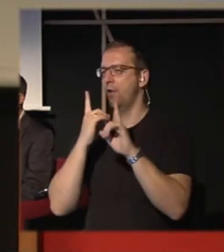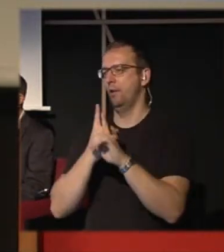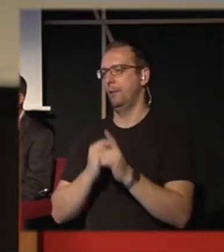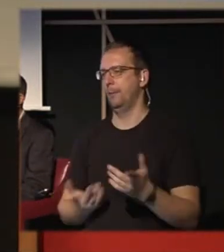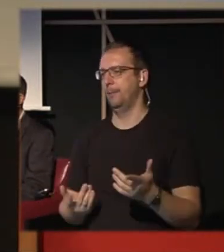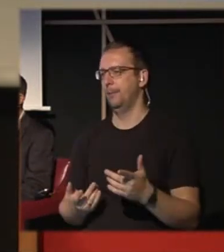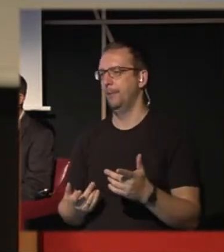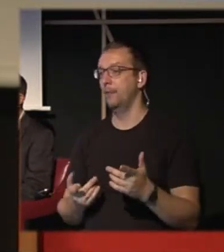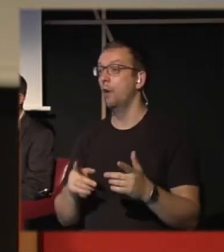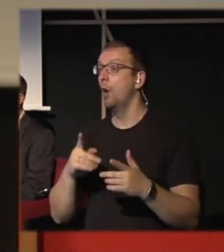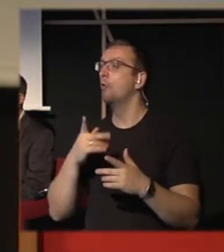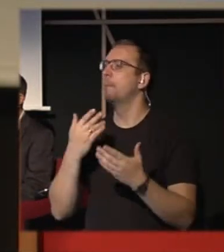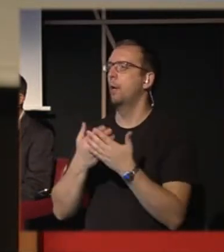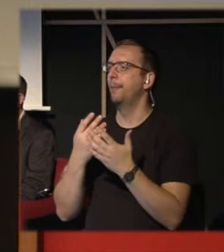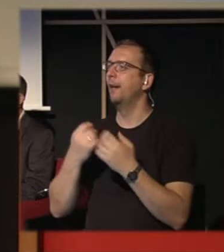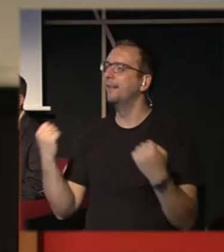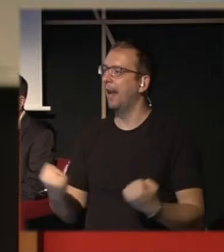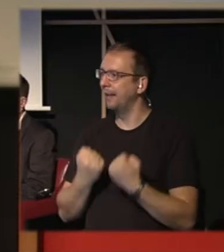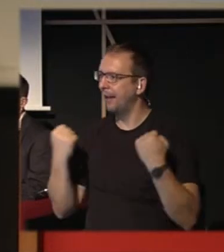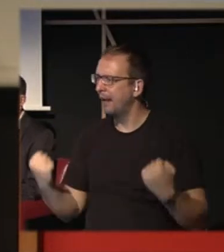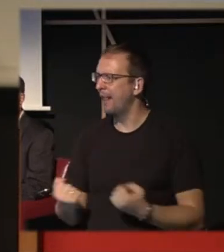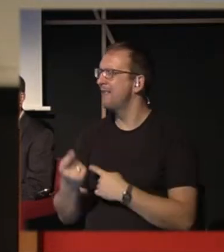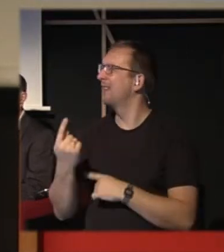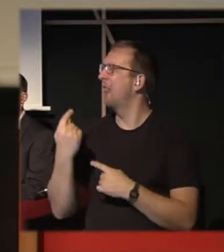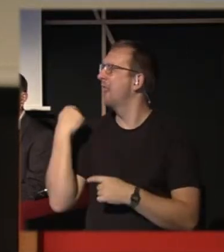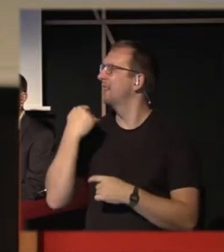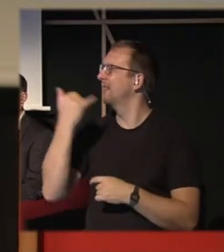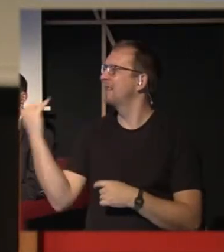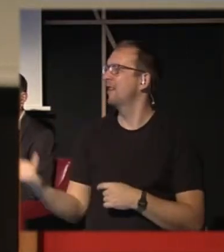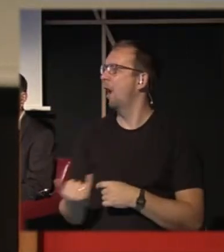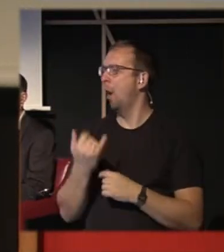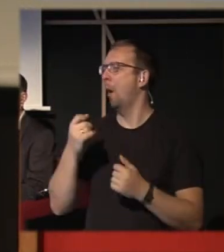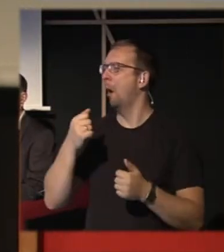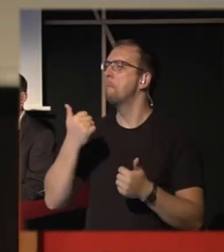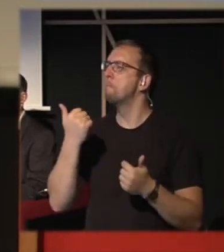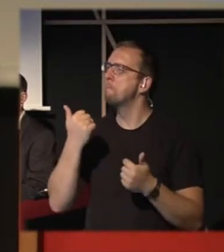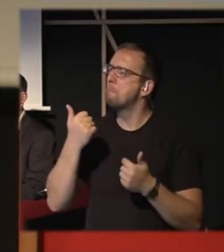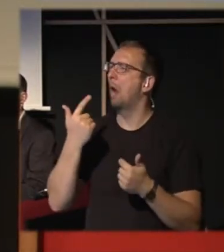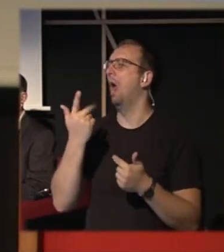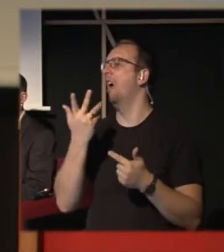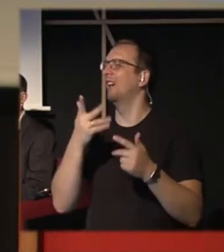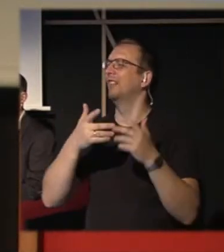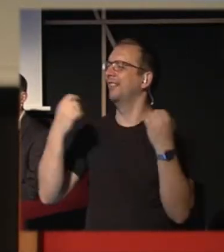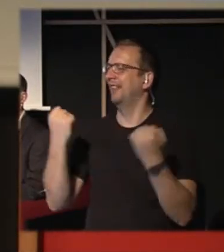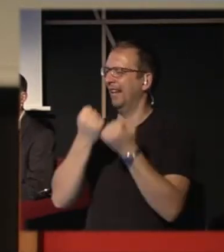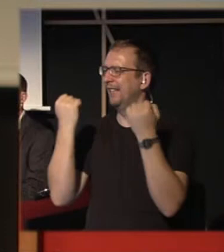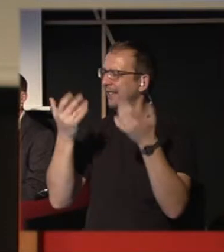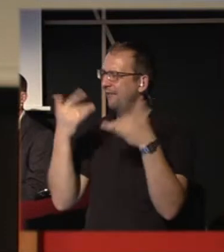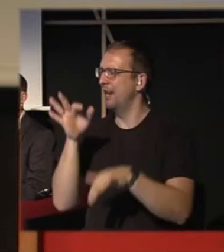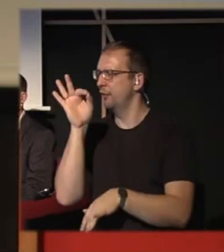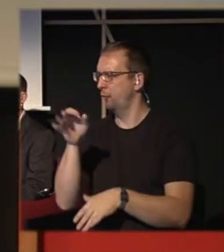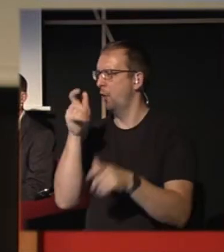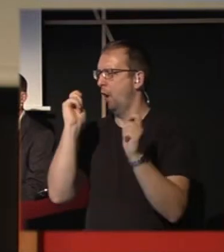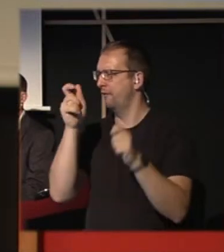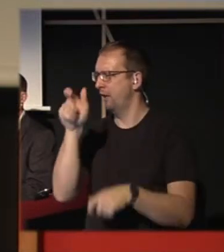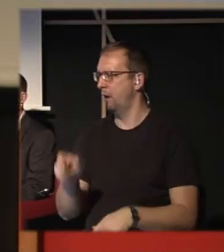so disability inclusion and etiquette training, where 16 national associations were represented for 504